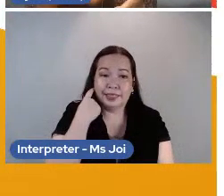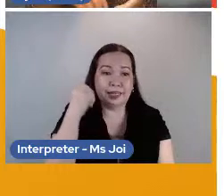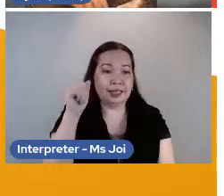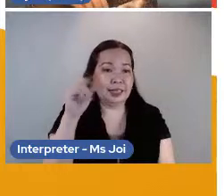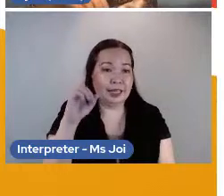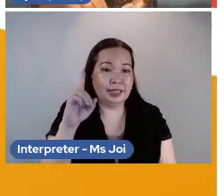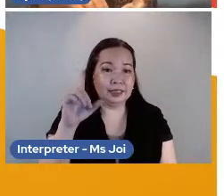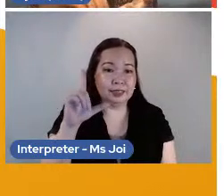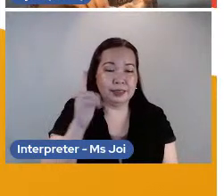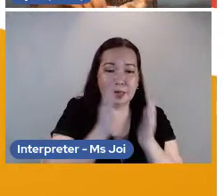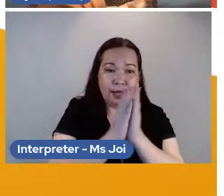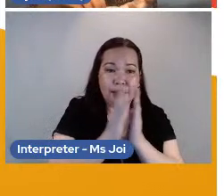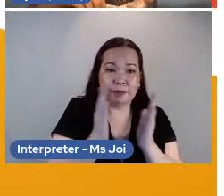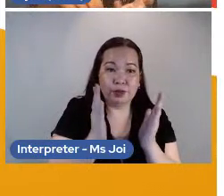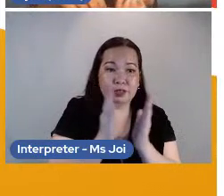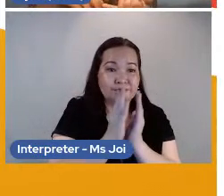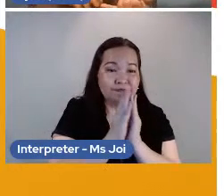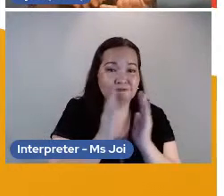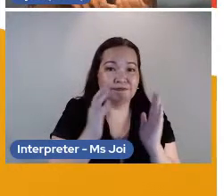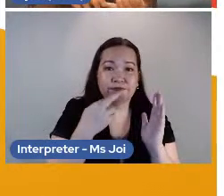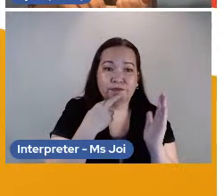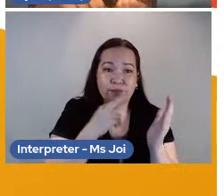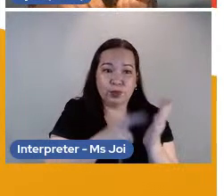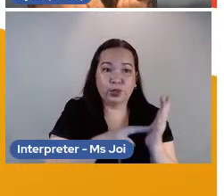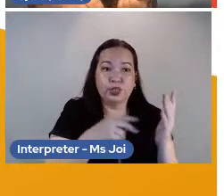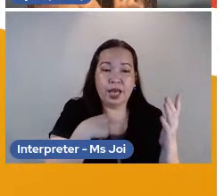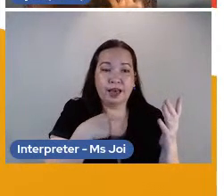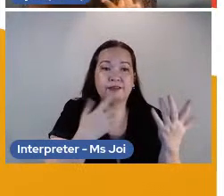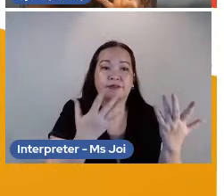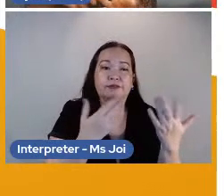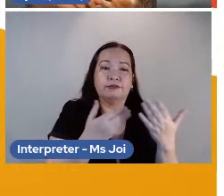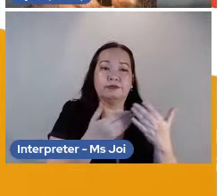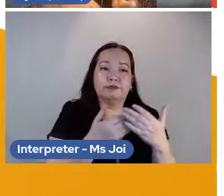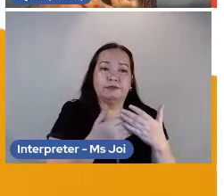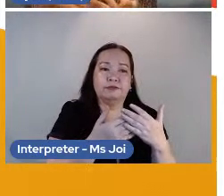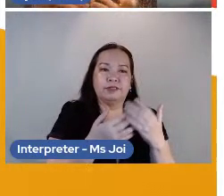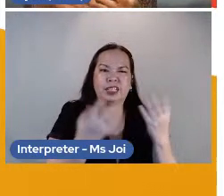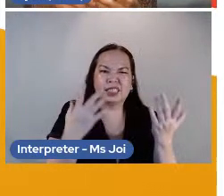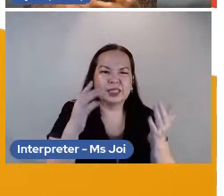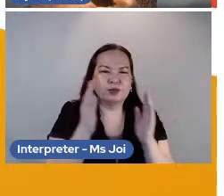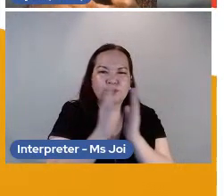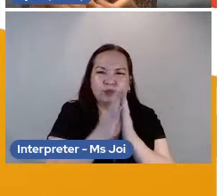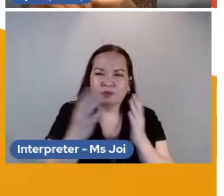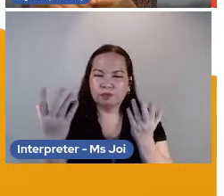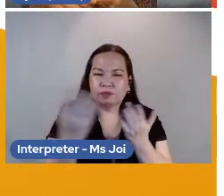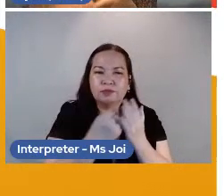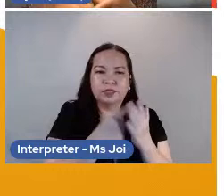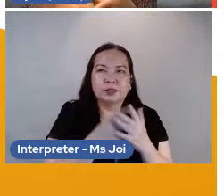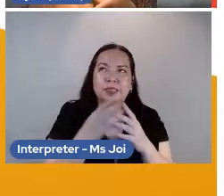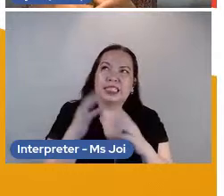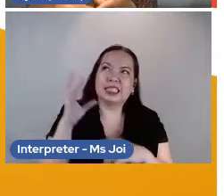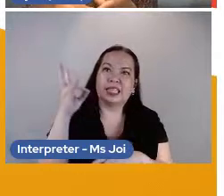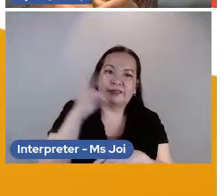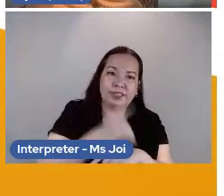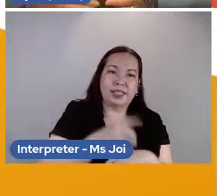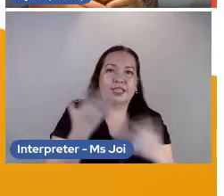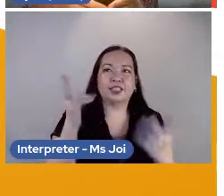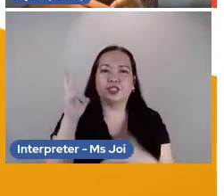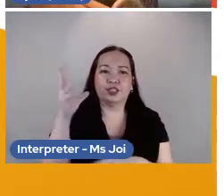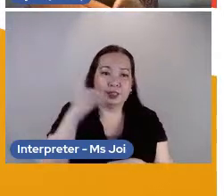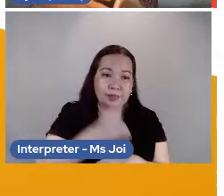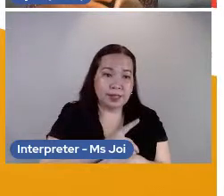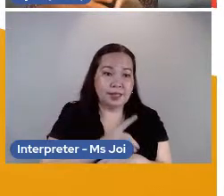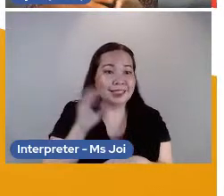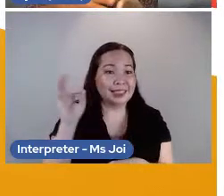had preset dates of, the last day, the last 7 days, 30 days, and 90 days.